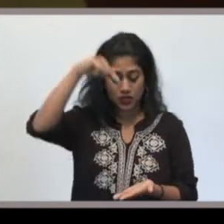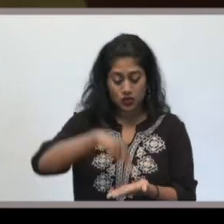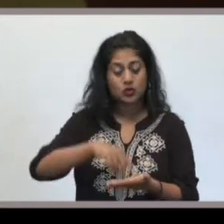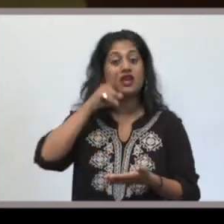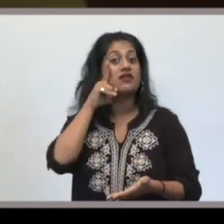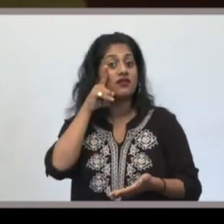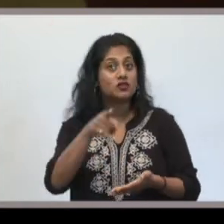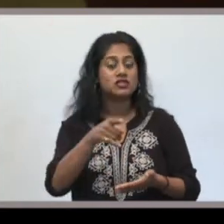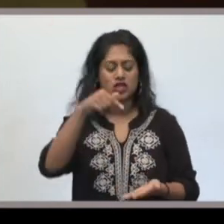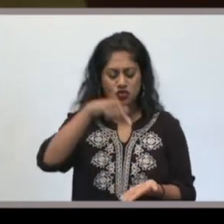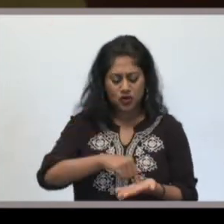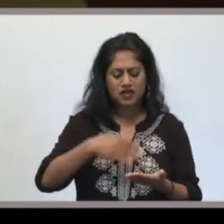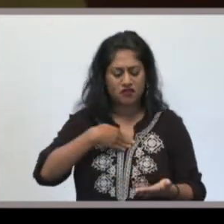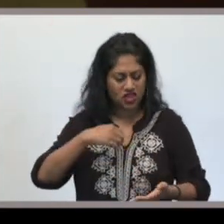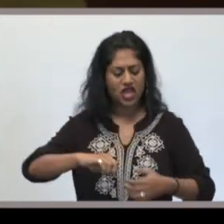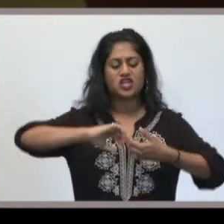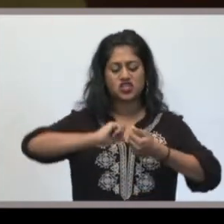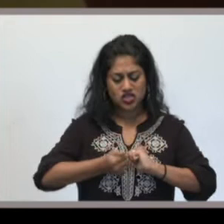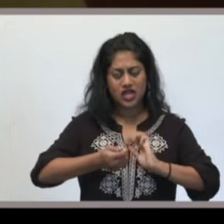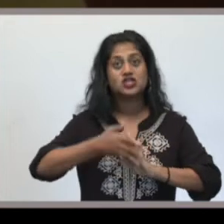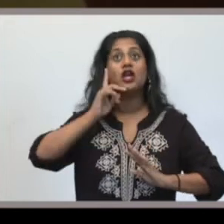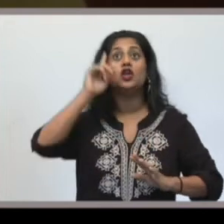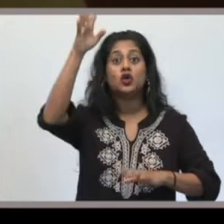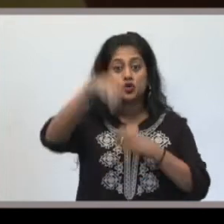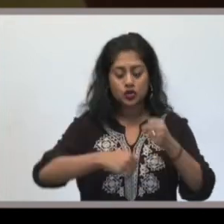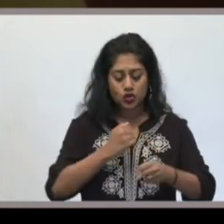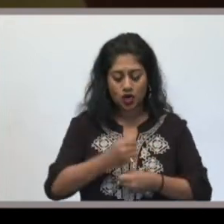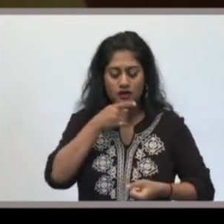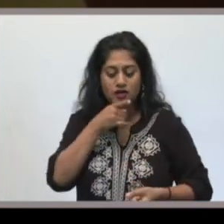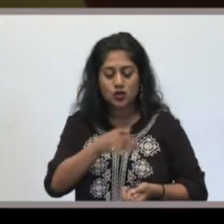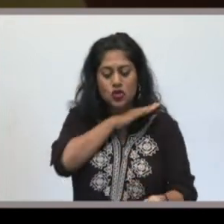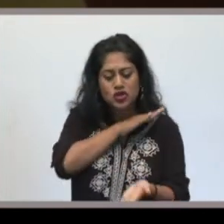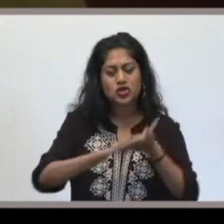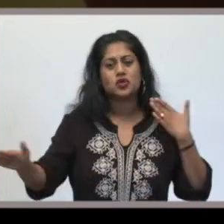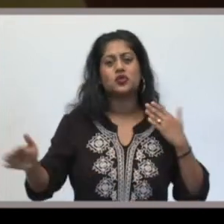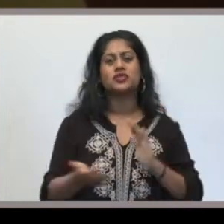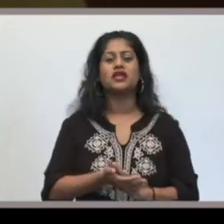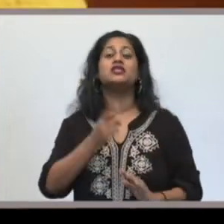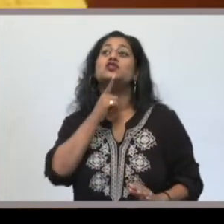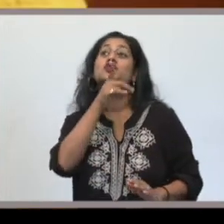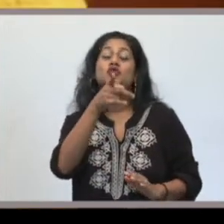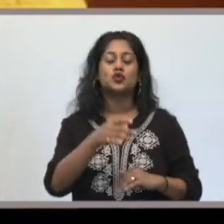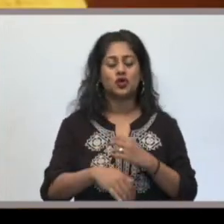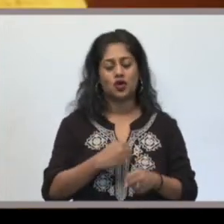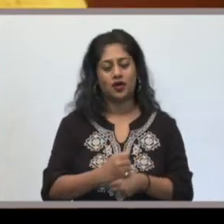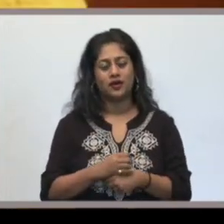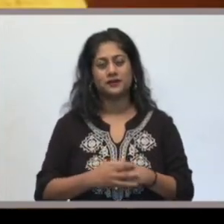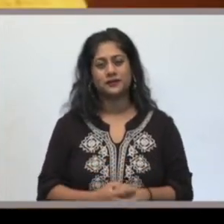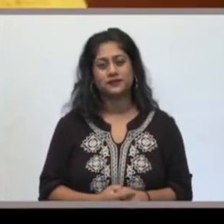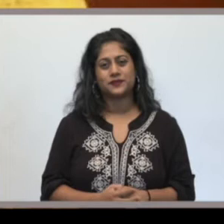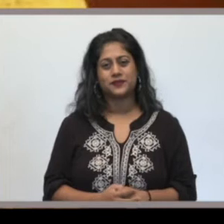past. See, I am doing a new thing. You see, this is a